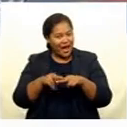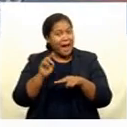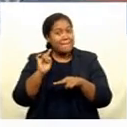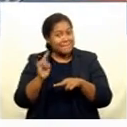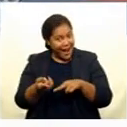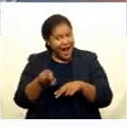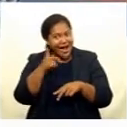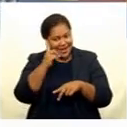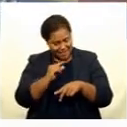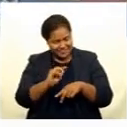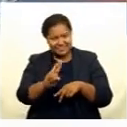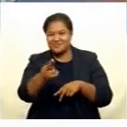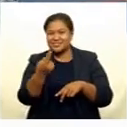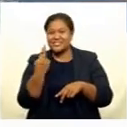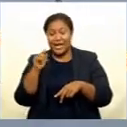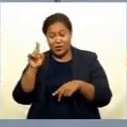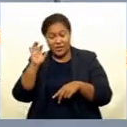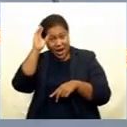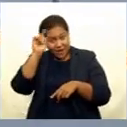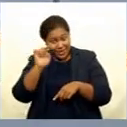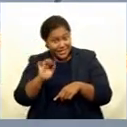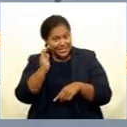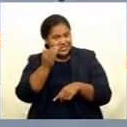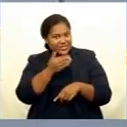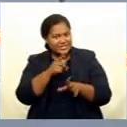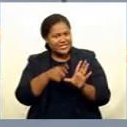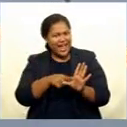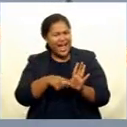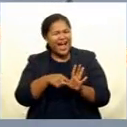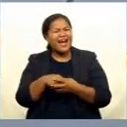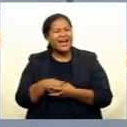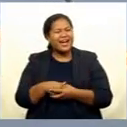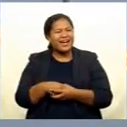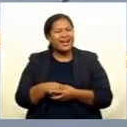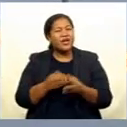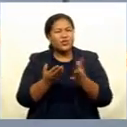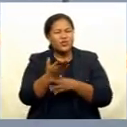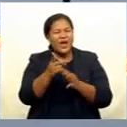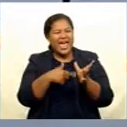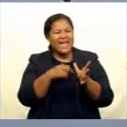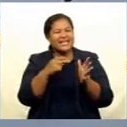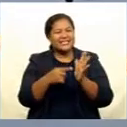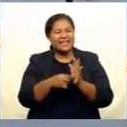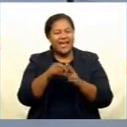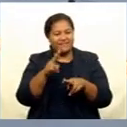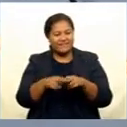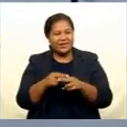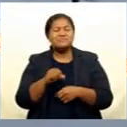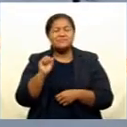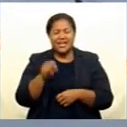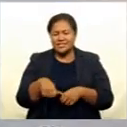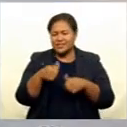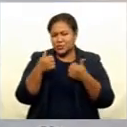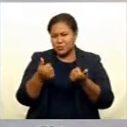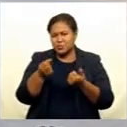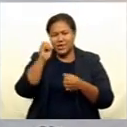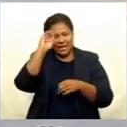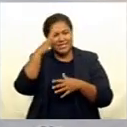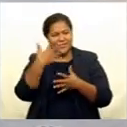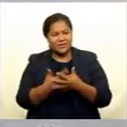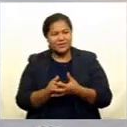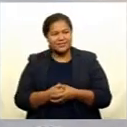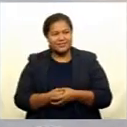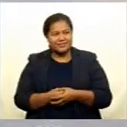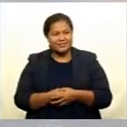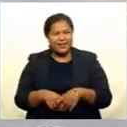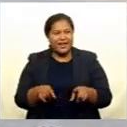to return to the country earlier this year through ADF. Yeah, it's a very rewarding experience. Like